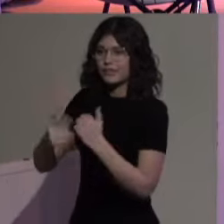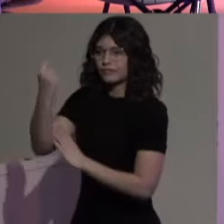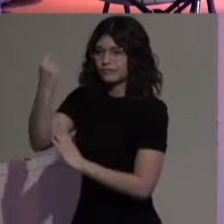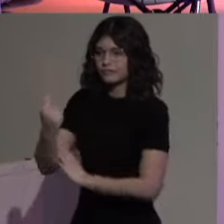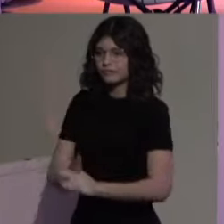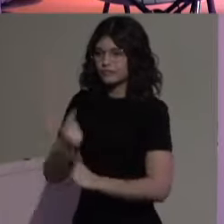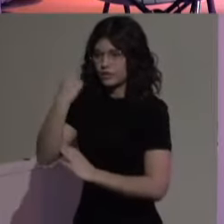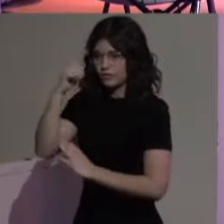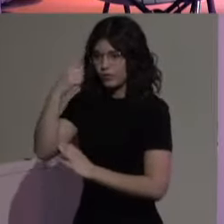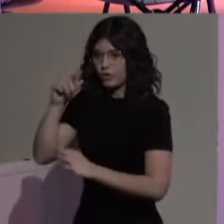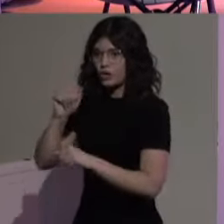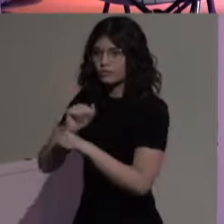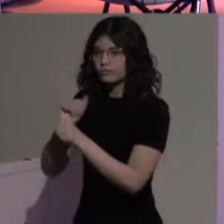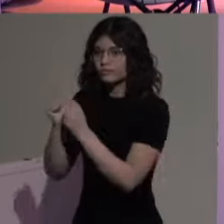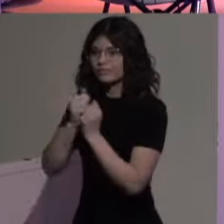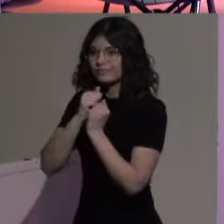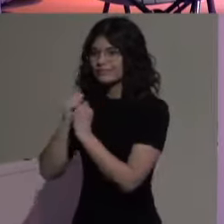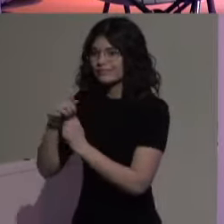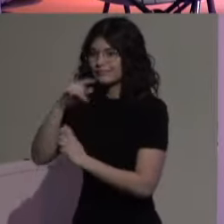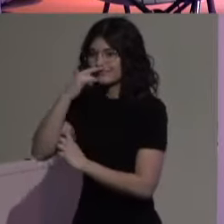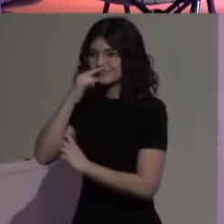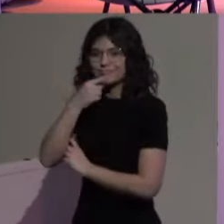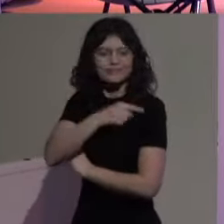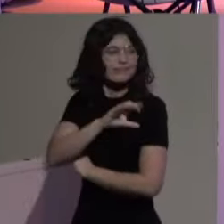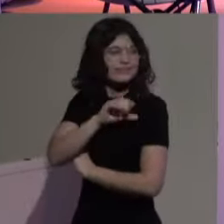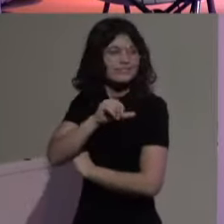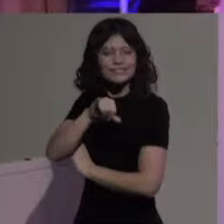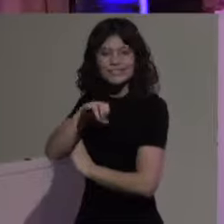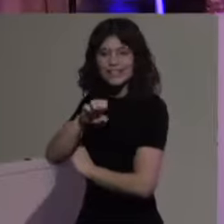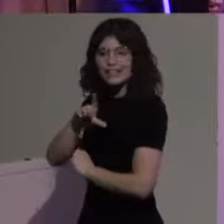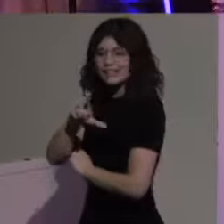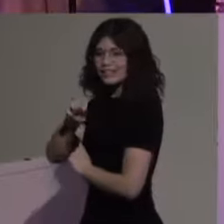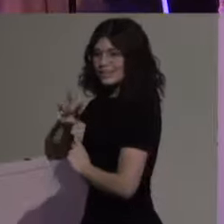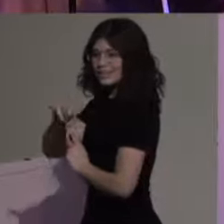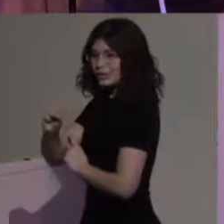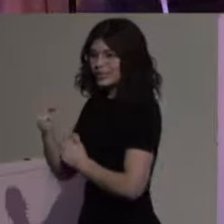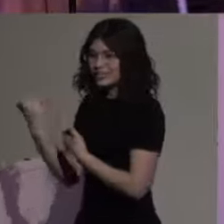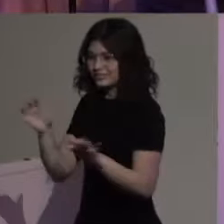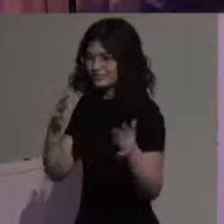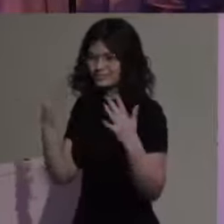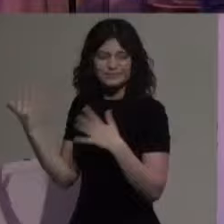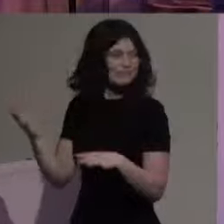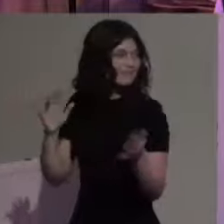your kids, and that is Cassie Lewis. Cassie, come on out and wave hello.